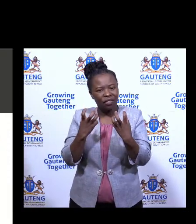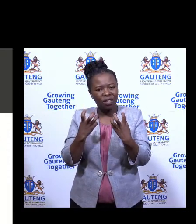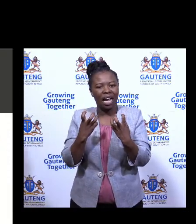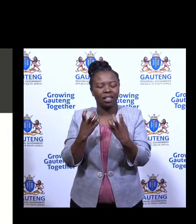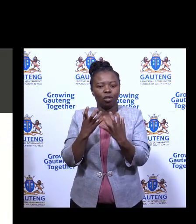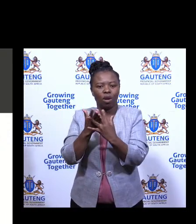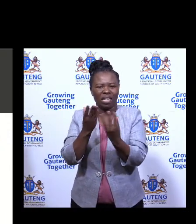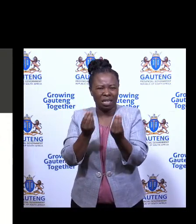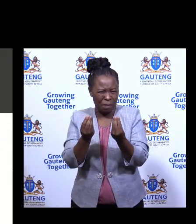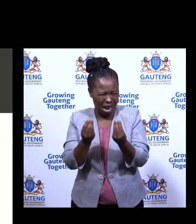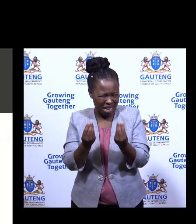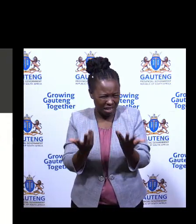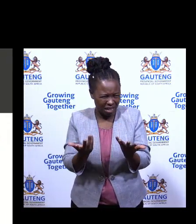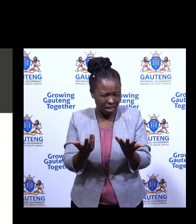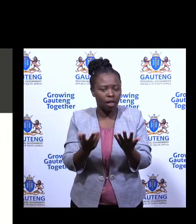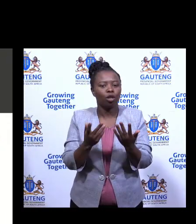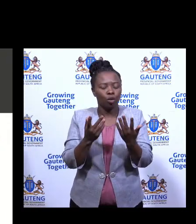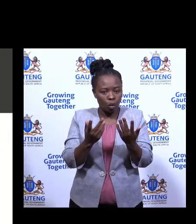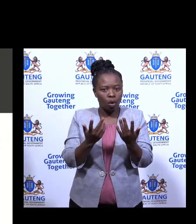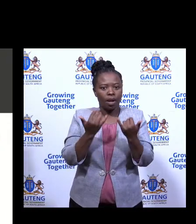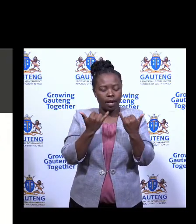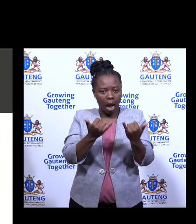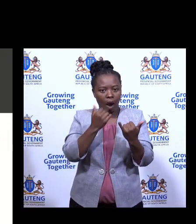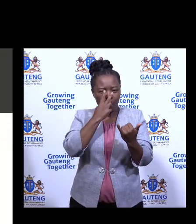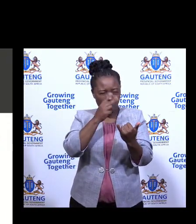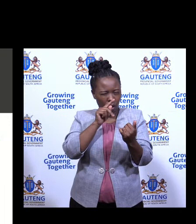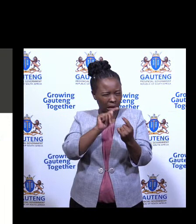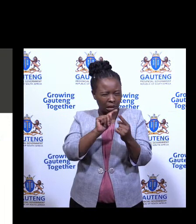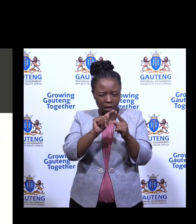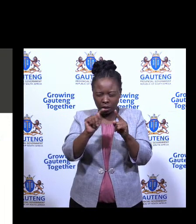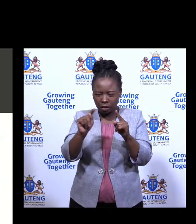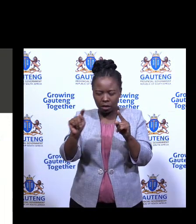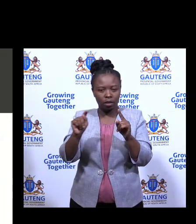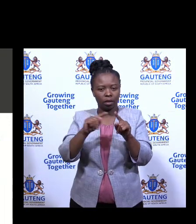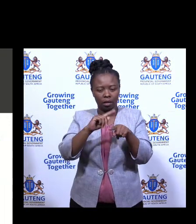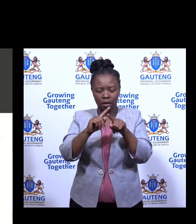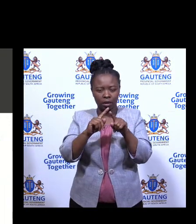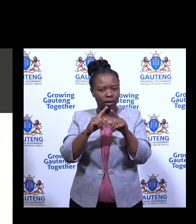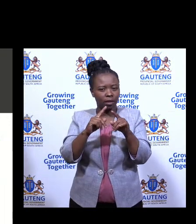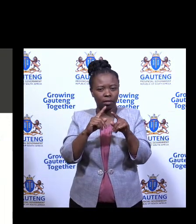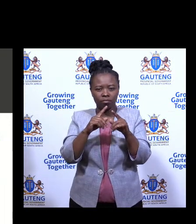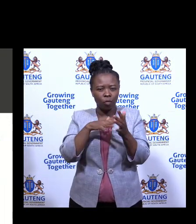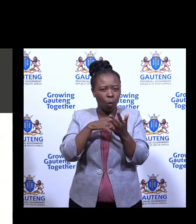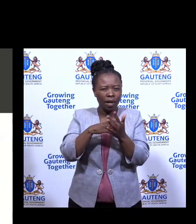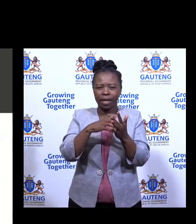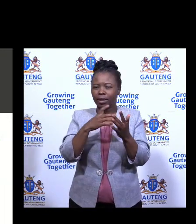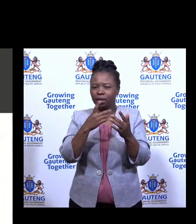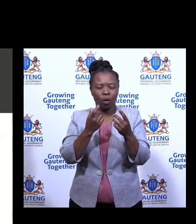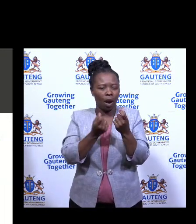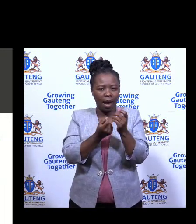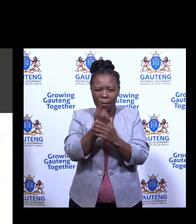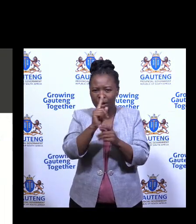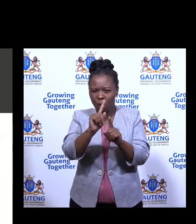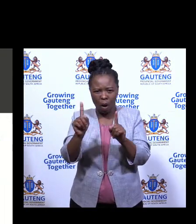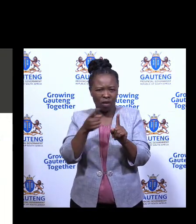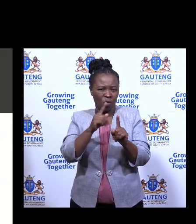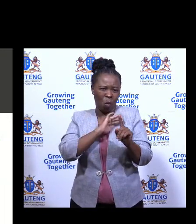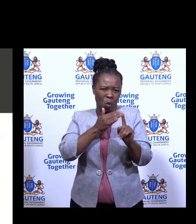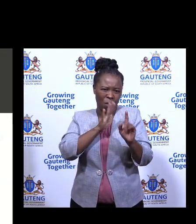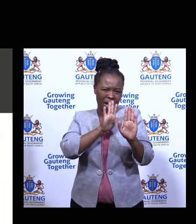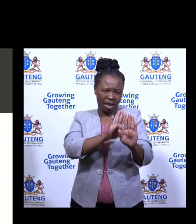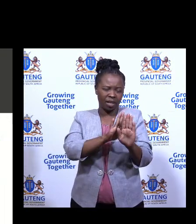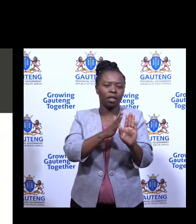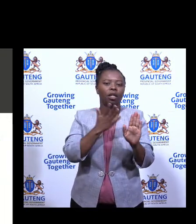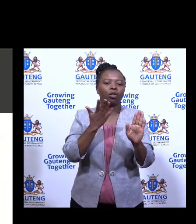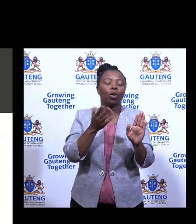money. And when we start having a look with that against some of the spatial trends around their vulnerabilities and where particular challenges are,